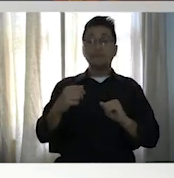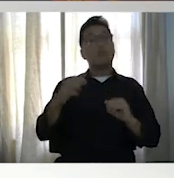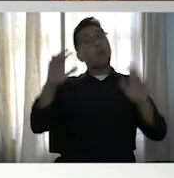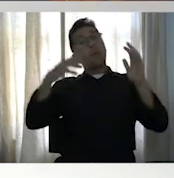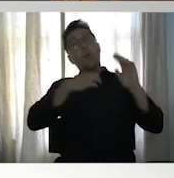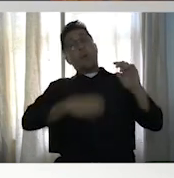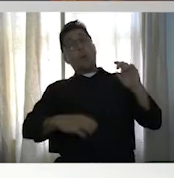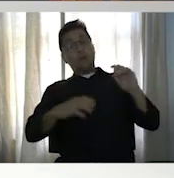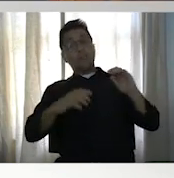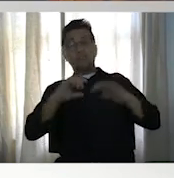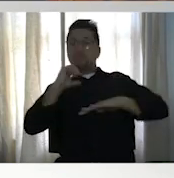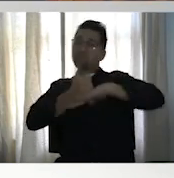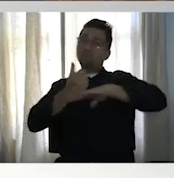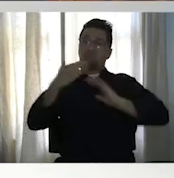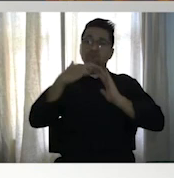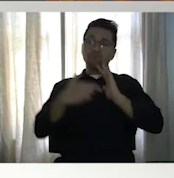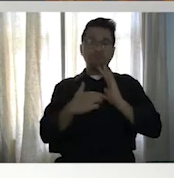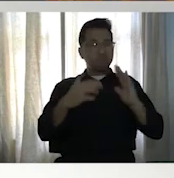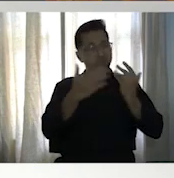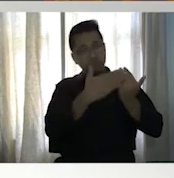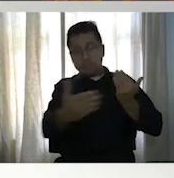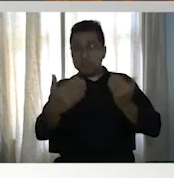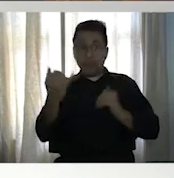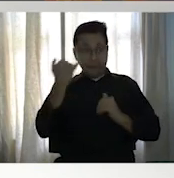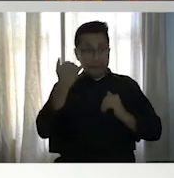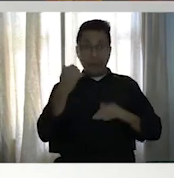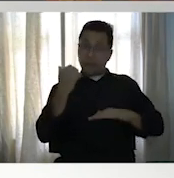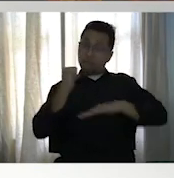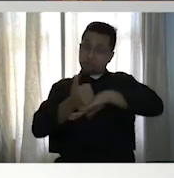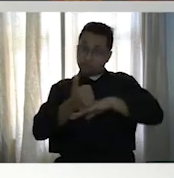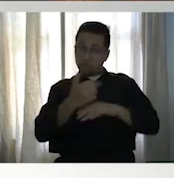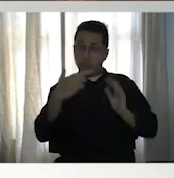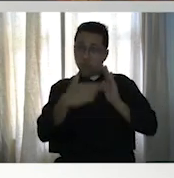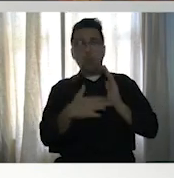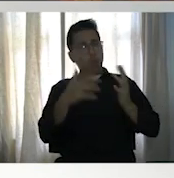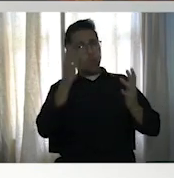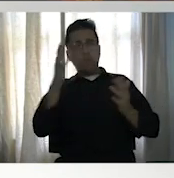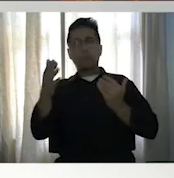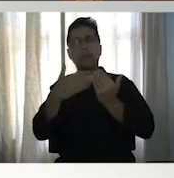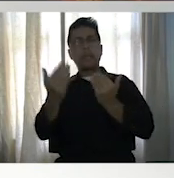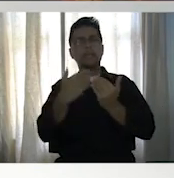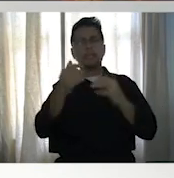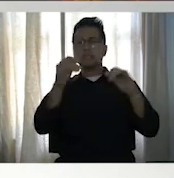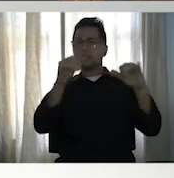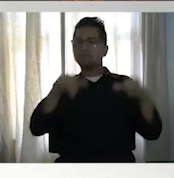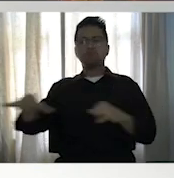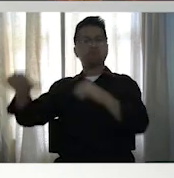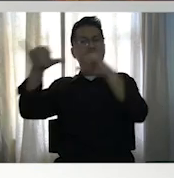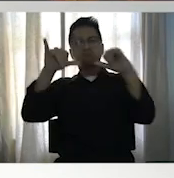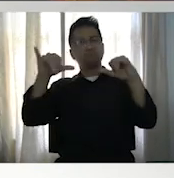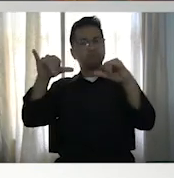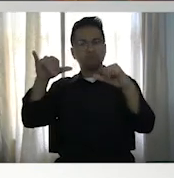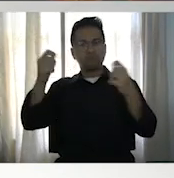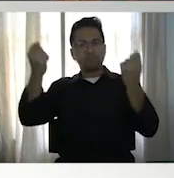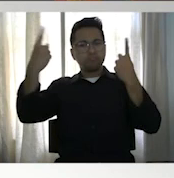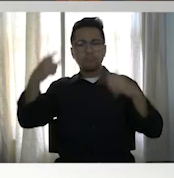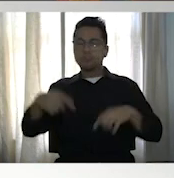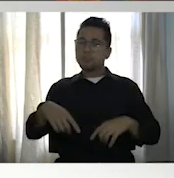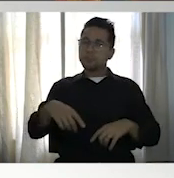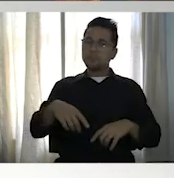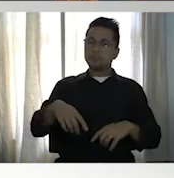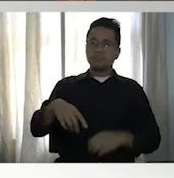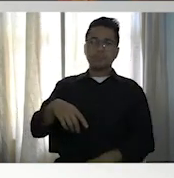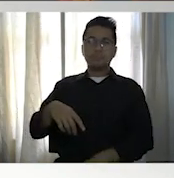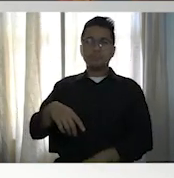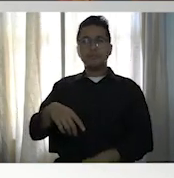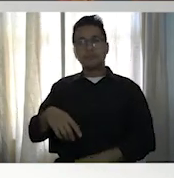there were just set rules, because if there were, it would be easy, right? Everybody would follow those rules. All of those rules, you never have the